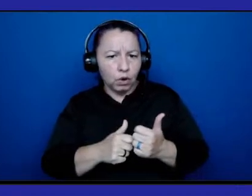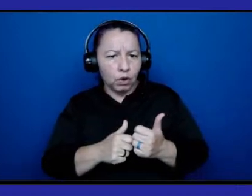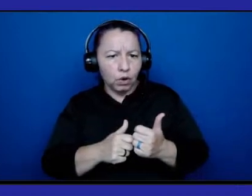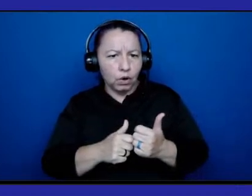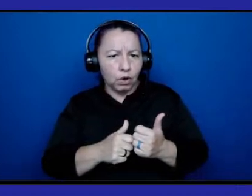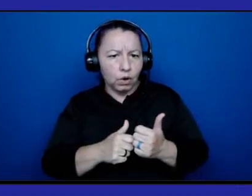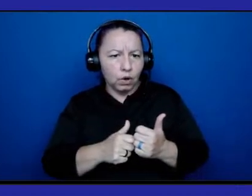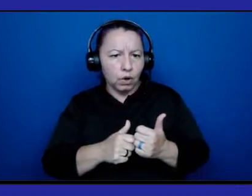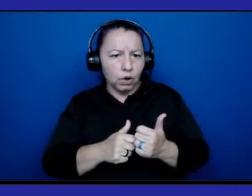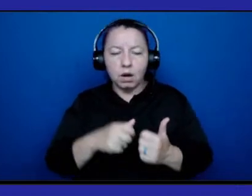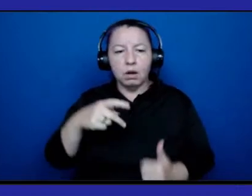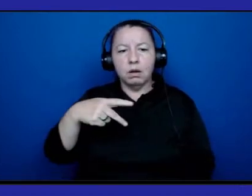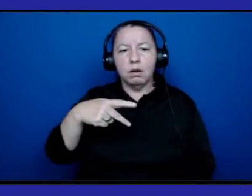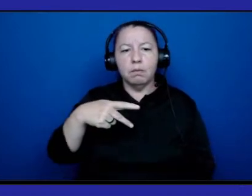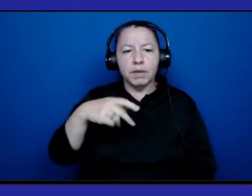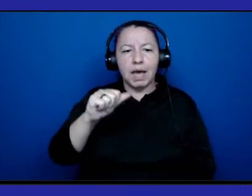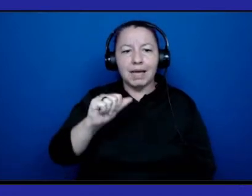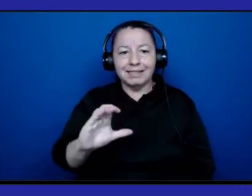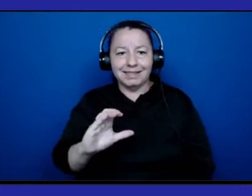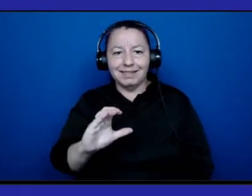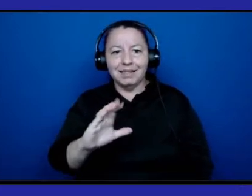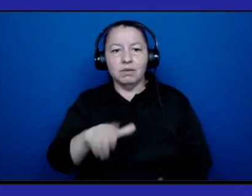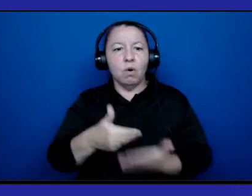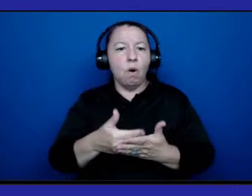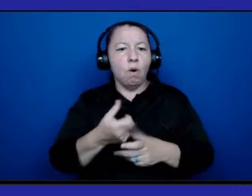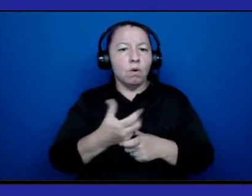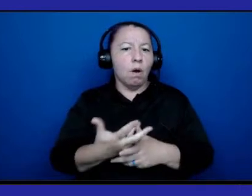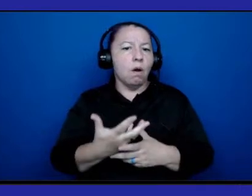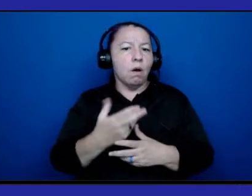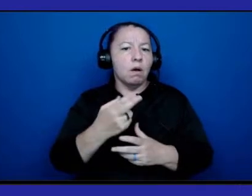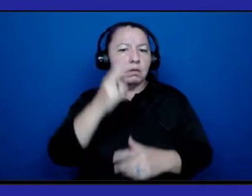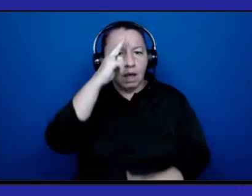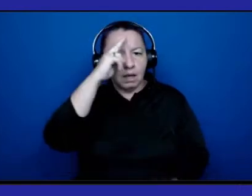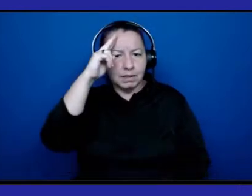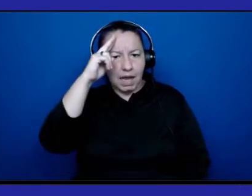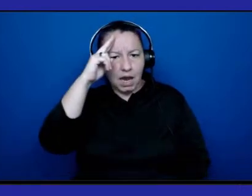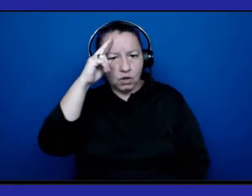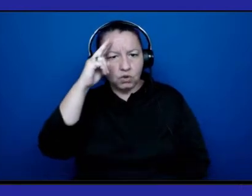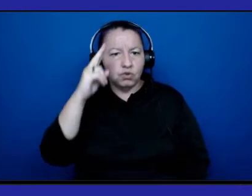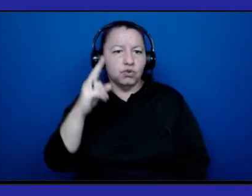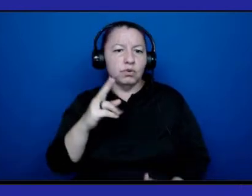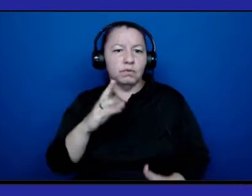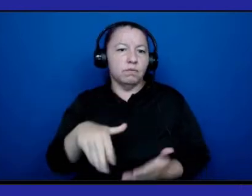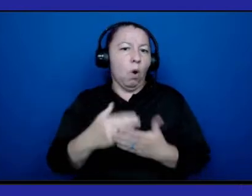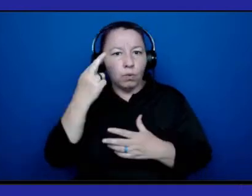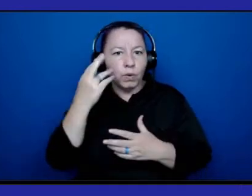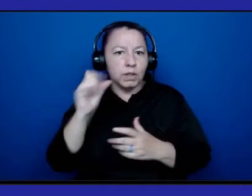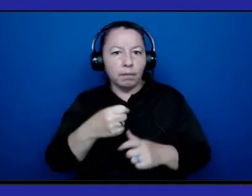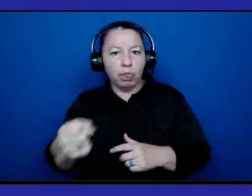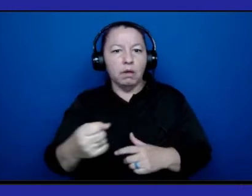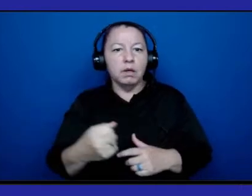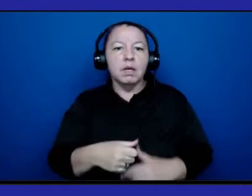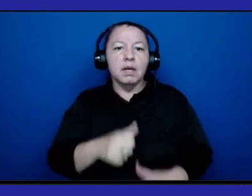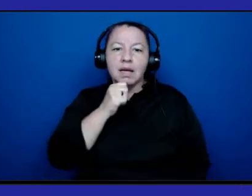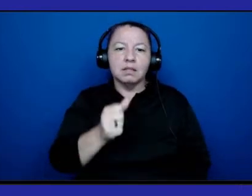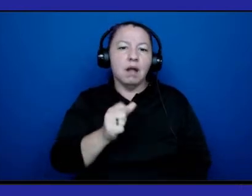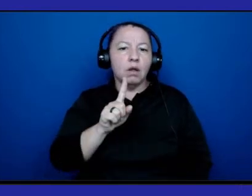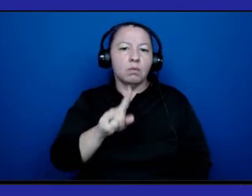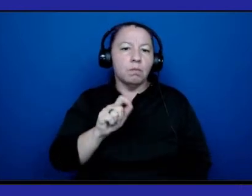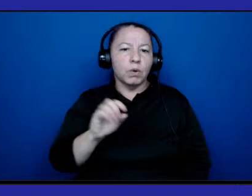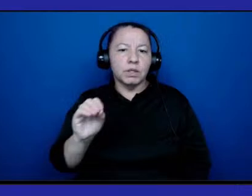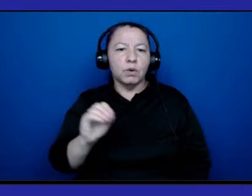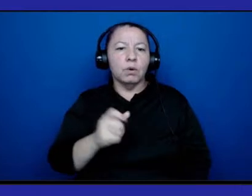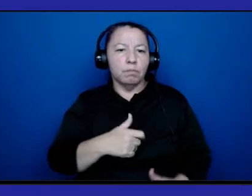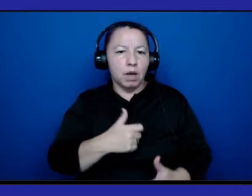all-cause hospitalization. It's still not at goal of 1.0. But is trending in the right direction. So